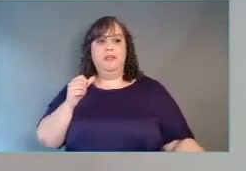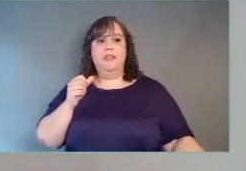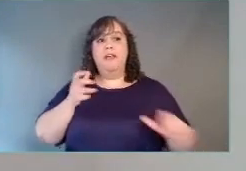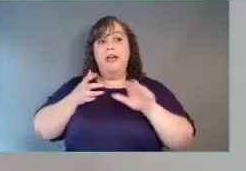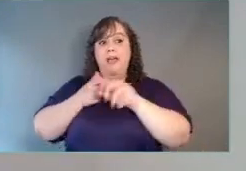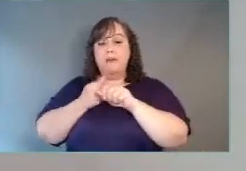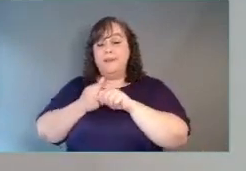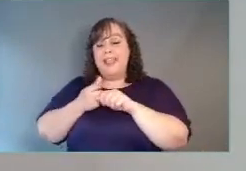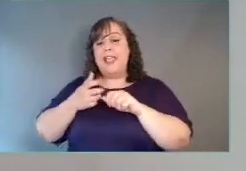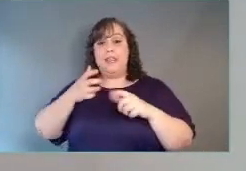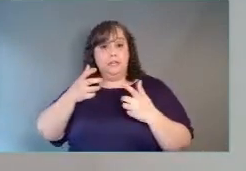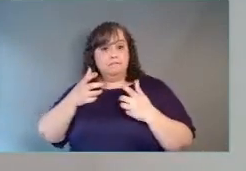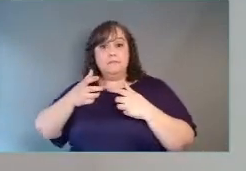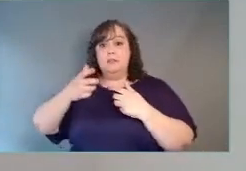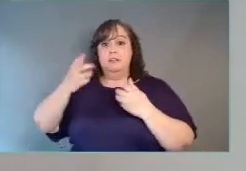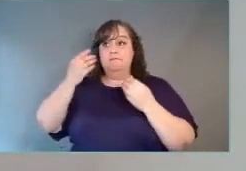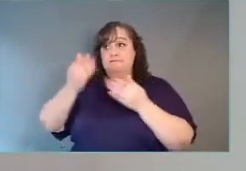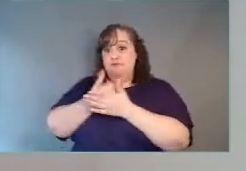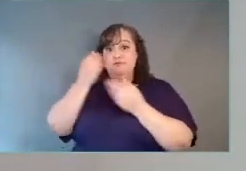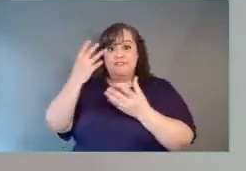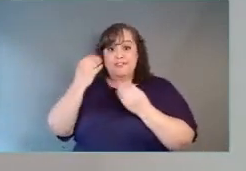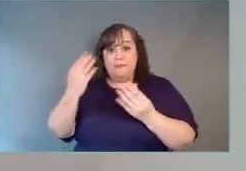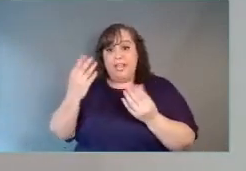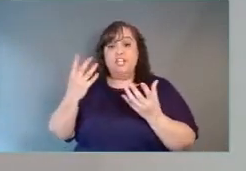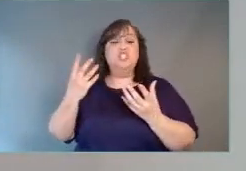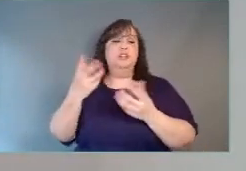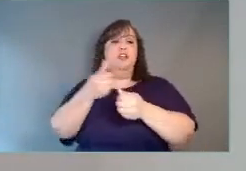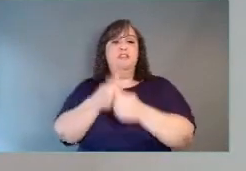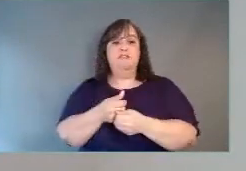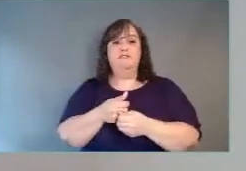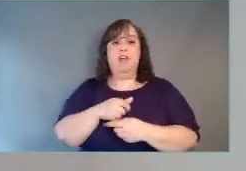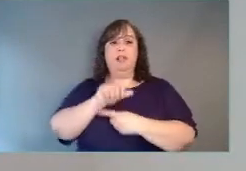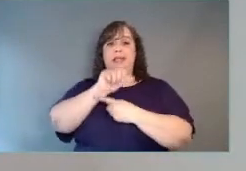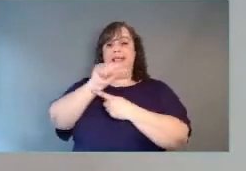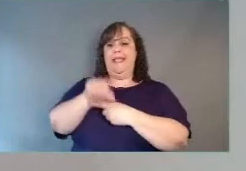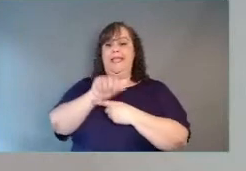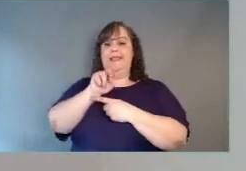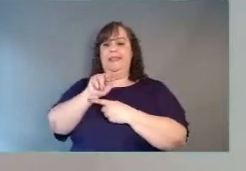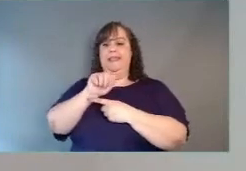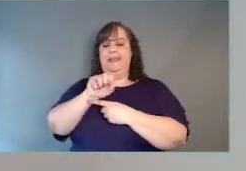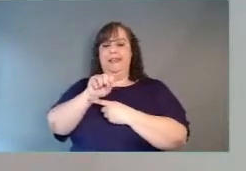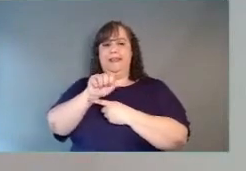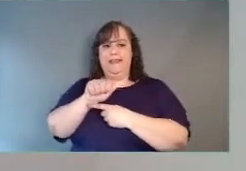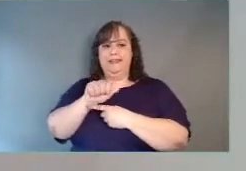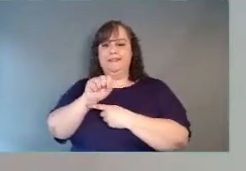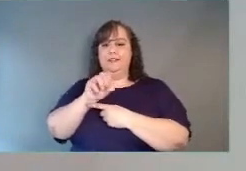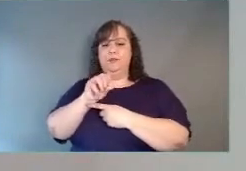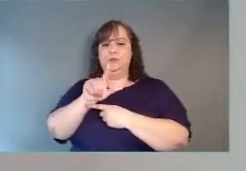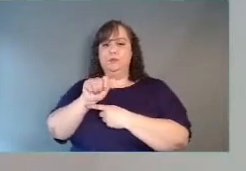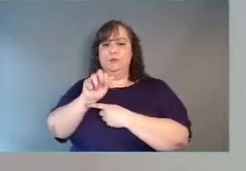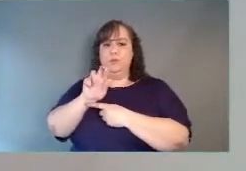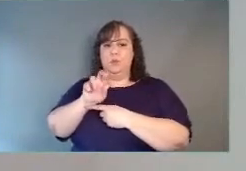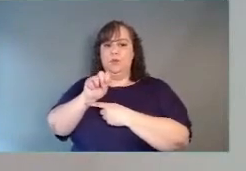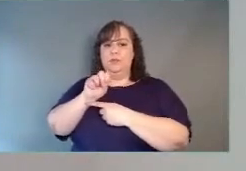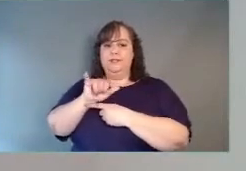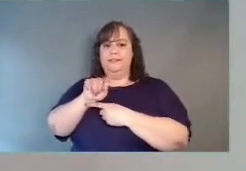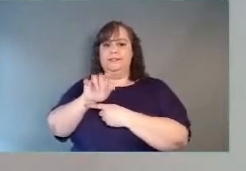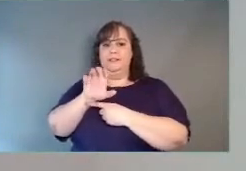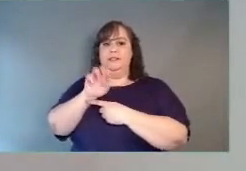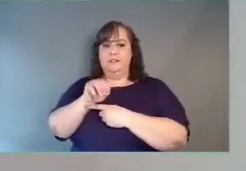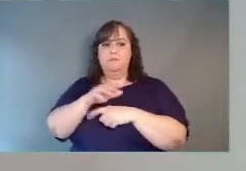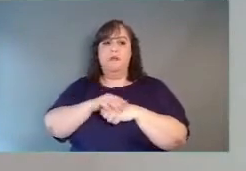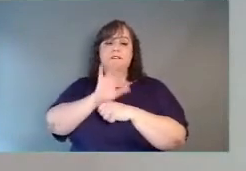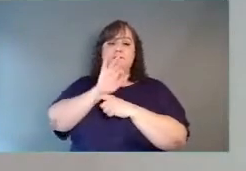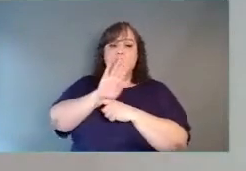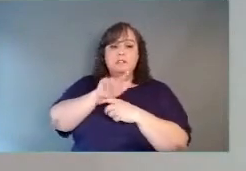Facebook, Twitter, and Instagram. To learn more about NASA's planetary defense efforts, follow Asteroid Watch on